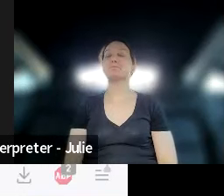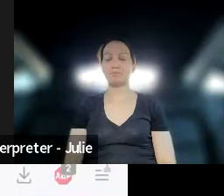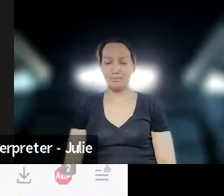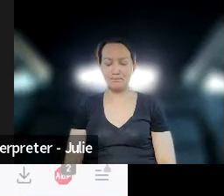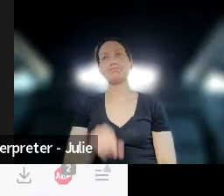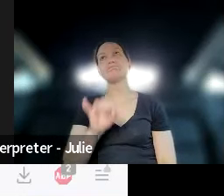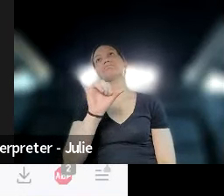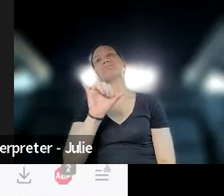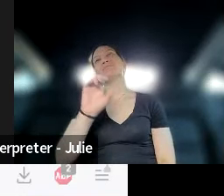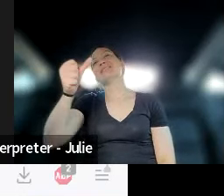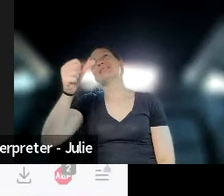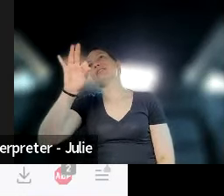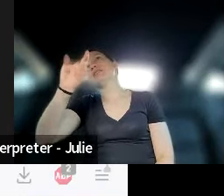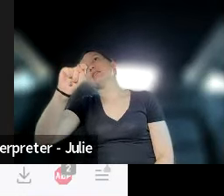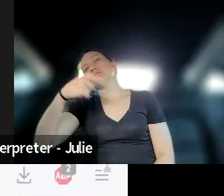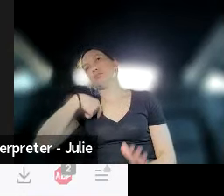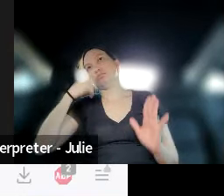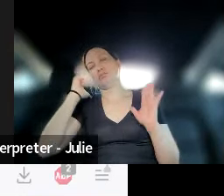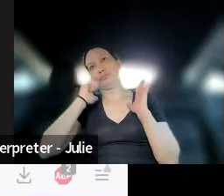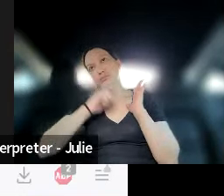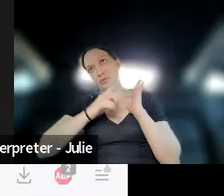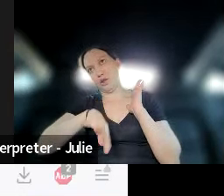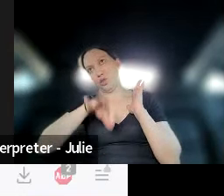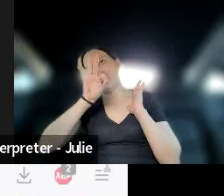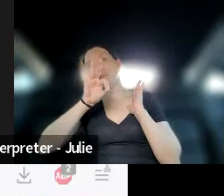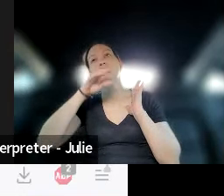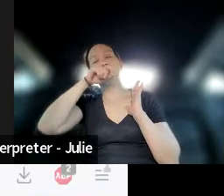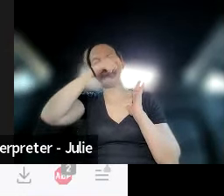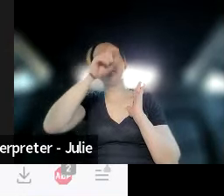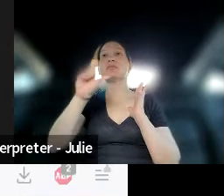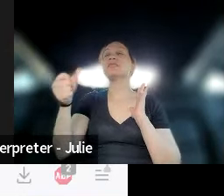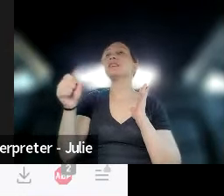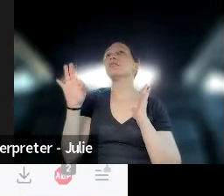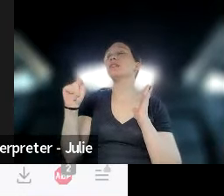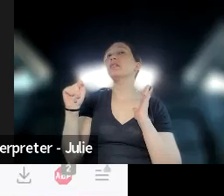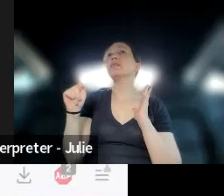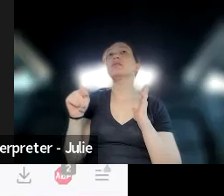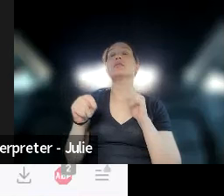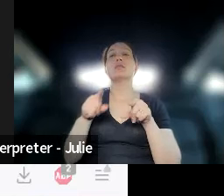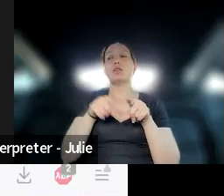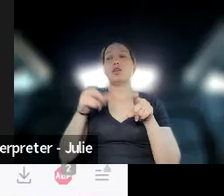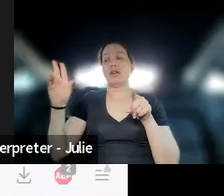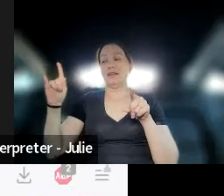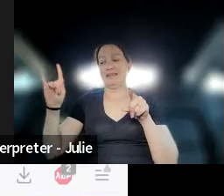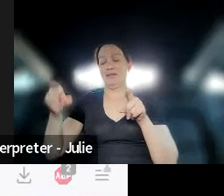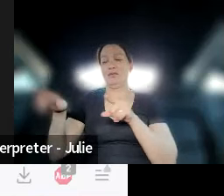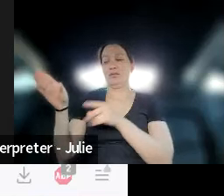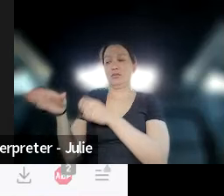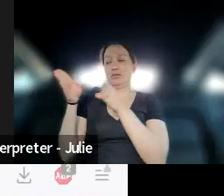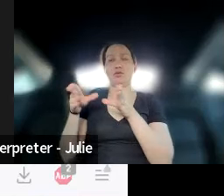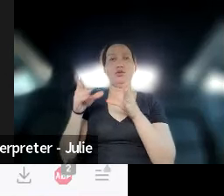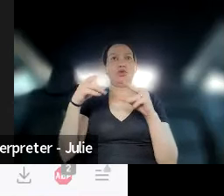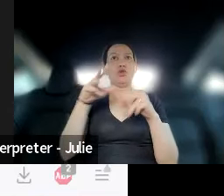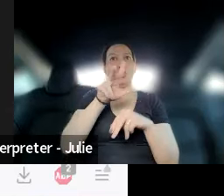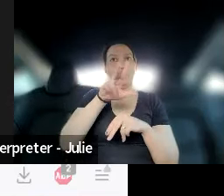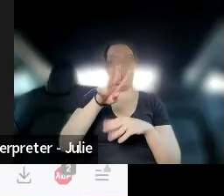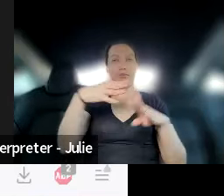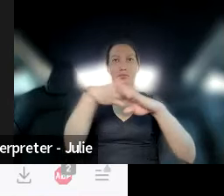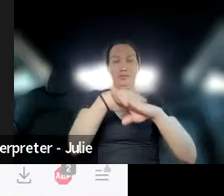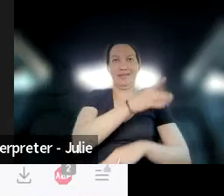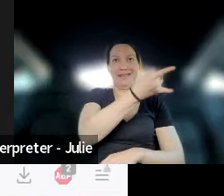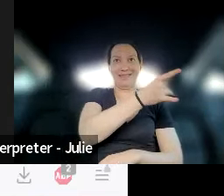10 feet. So I found it. I looked it up. It's 10 feet sidewalk, 18 feet parking, 34 foot of the two-way traffic, then 18 and